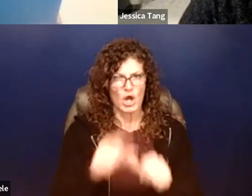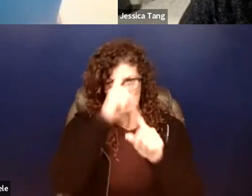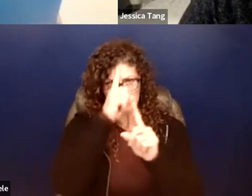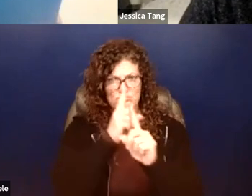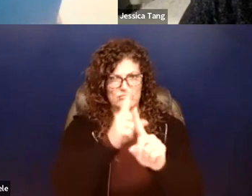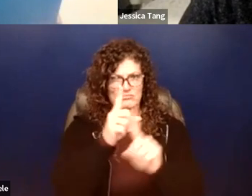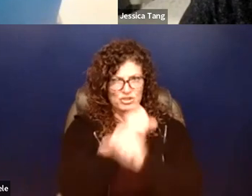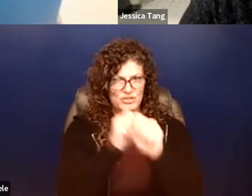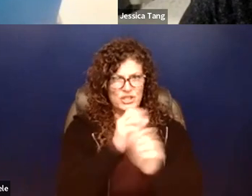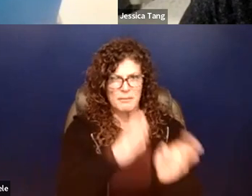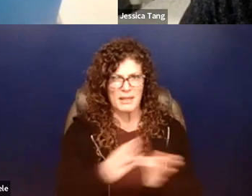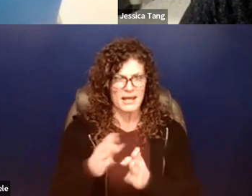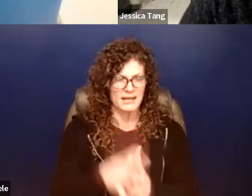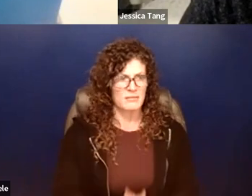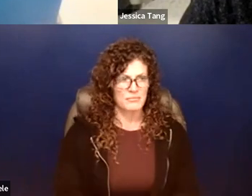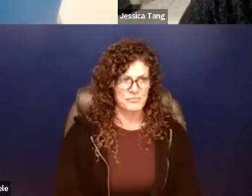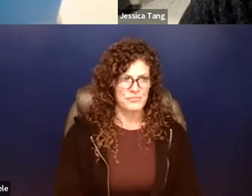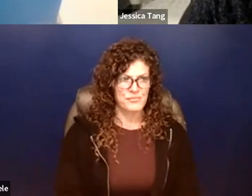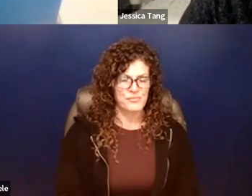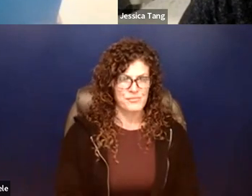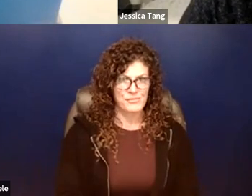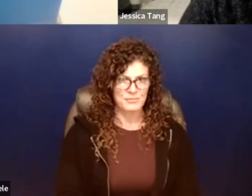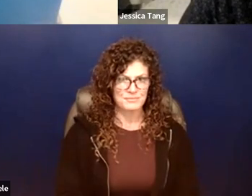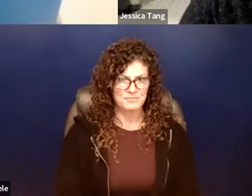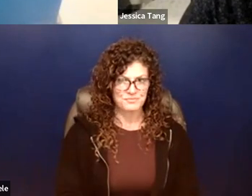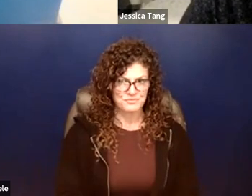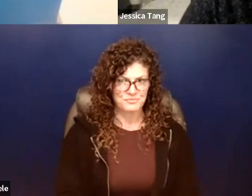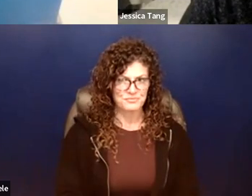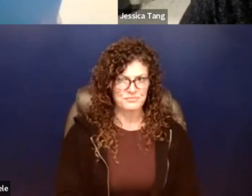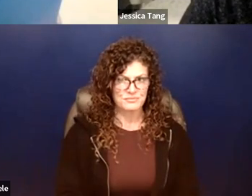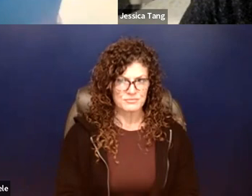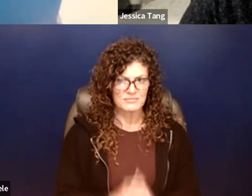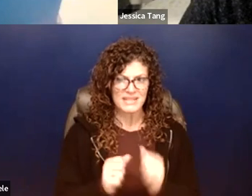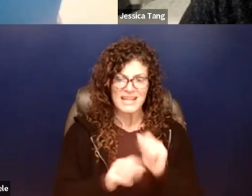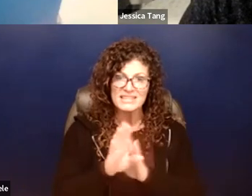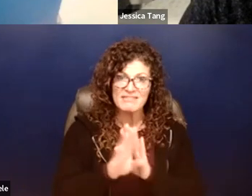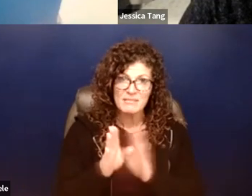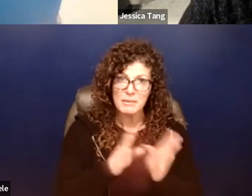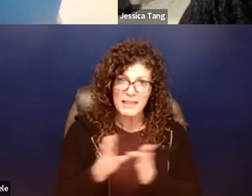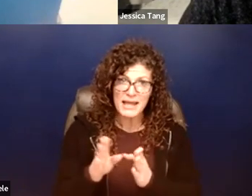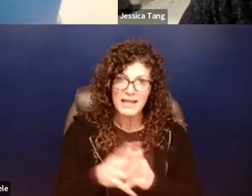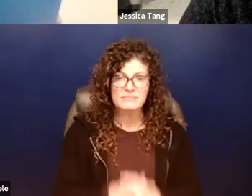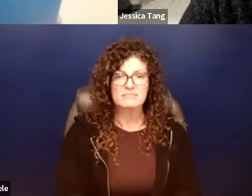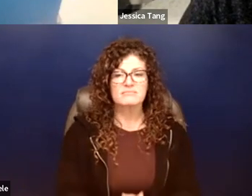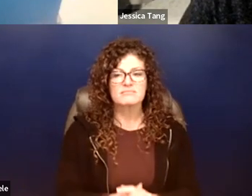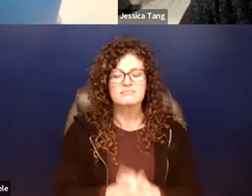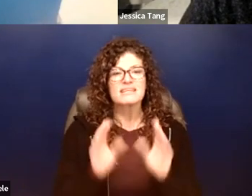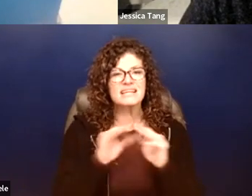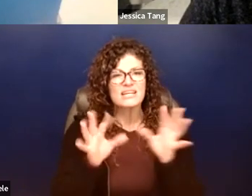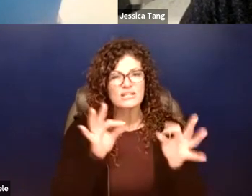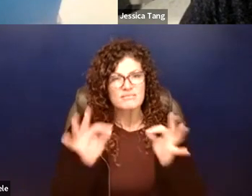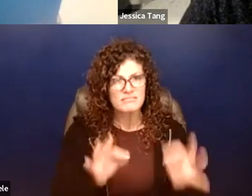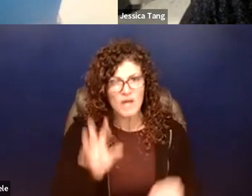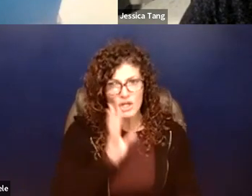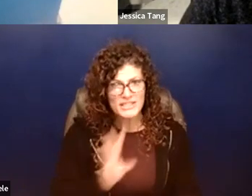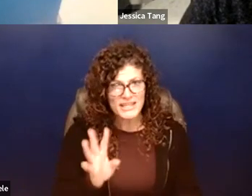planning type of personality, comes in, can develop a plan, can clearly articulate that plan. A lot of folks